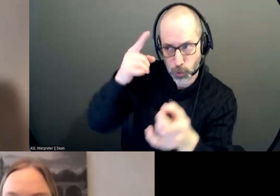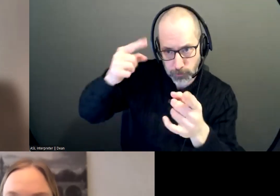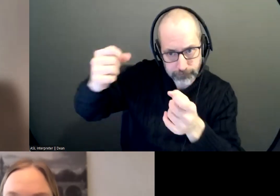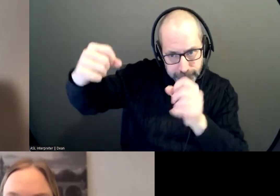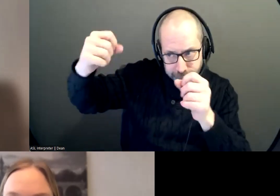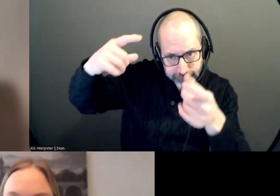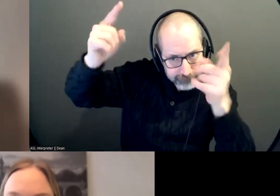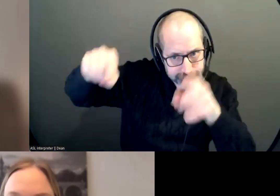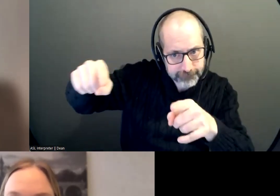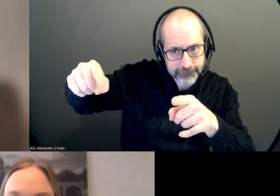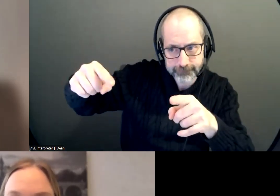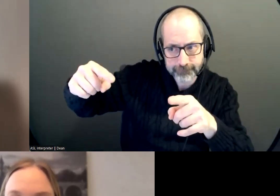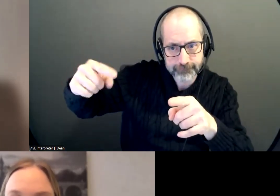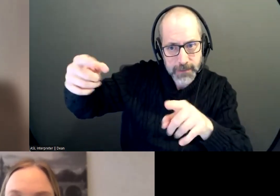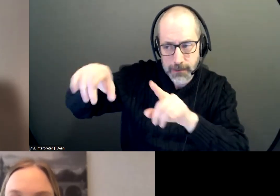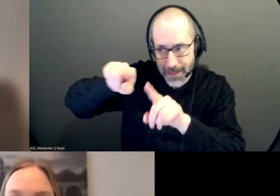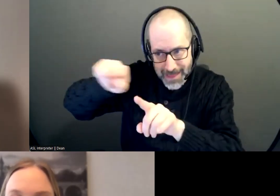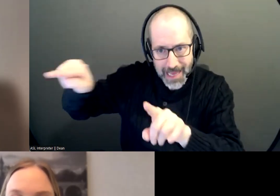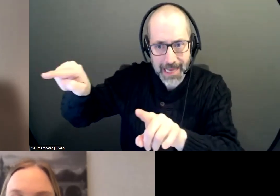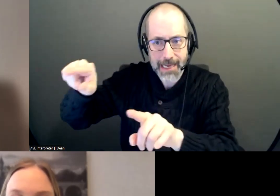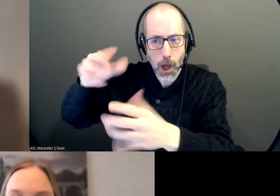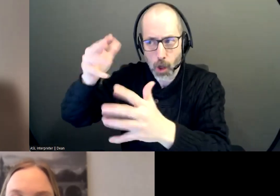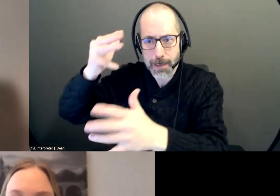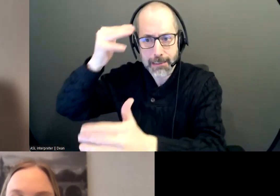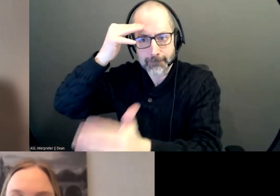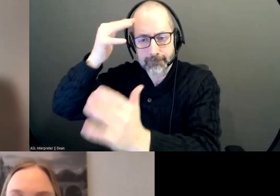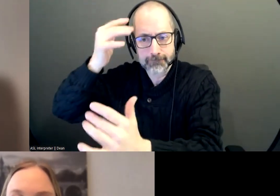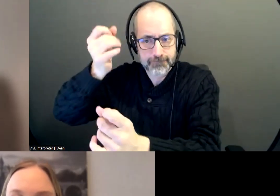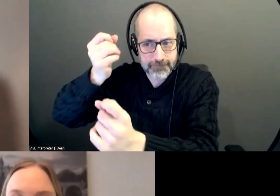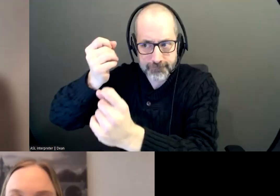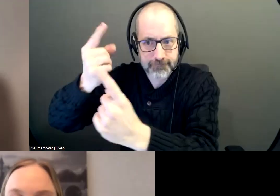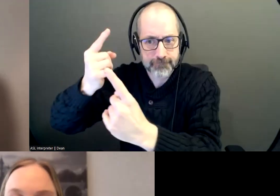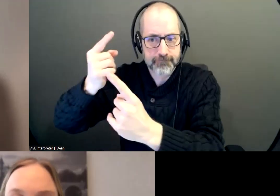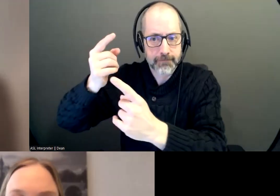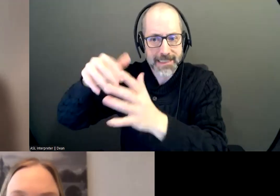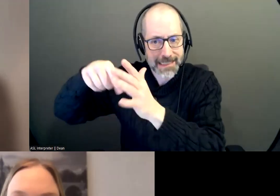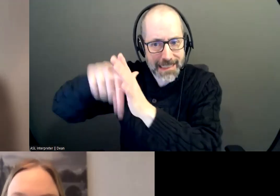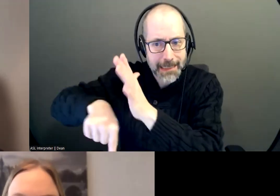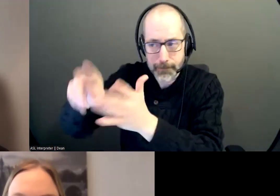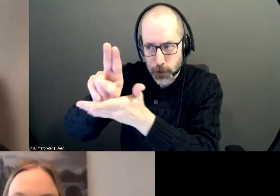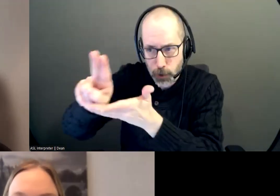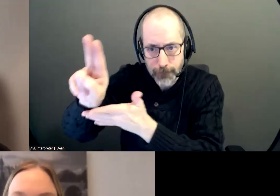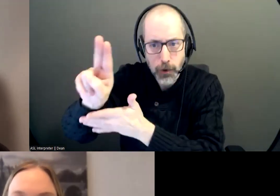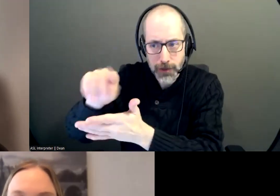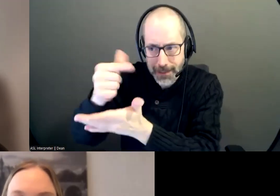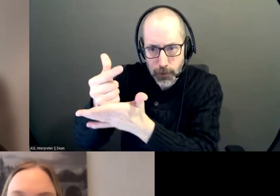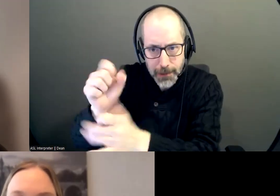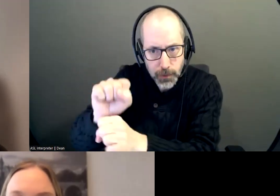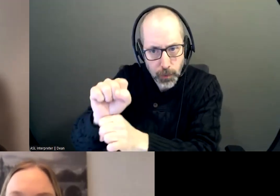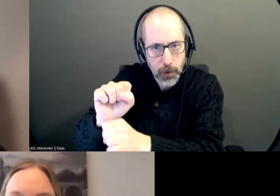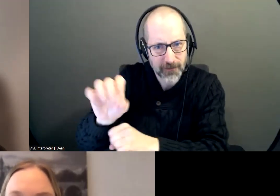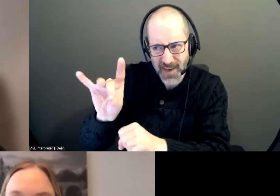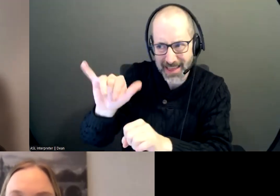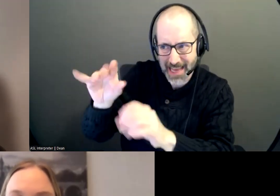le professeur, la more professeure critical qui est understanding of sensible the à la university and of graduate compréhension work, donc du connect travail with